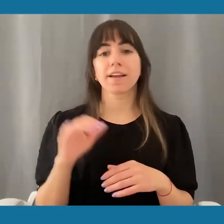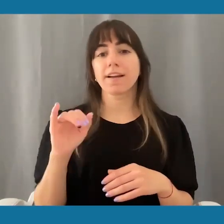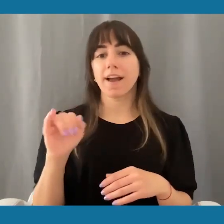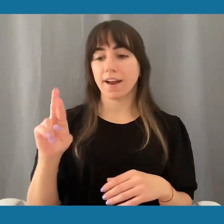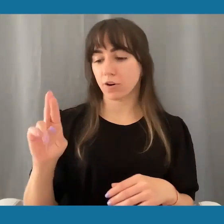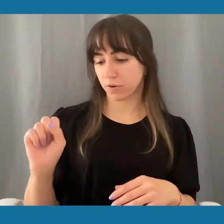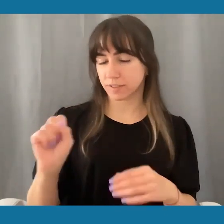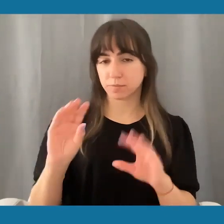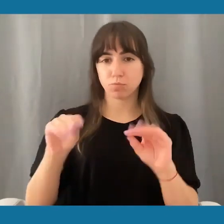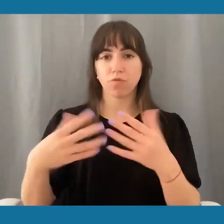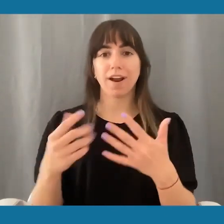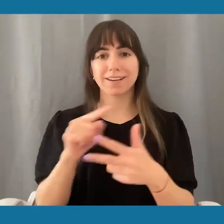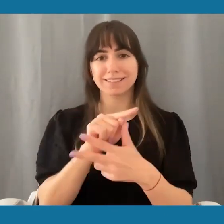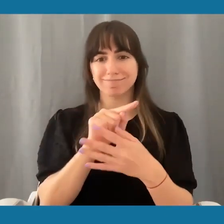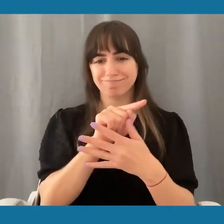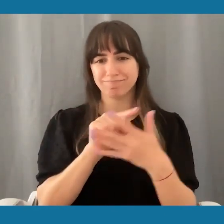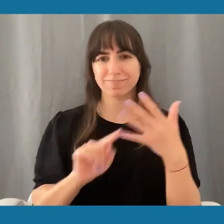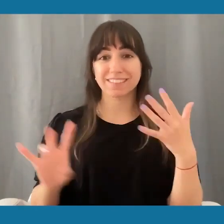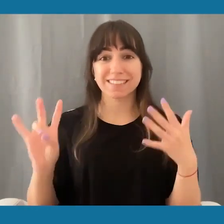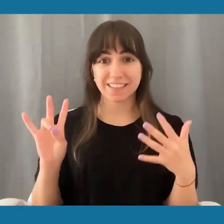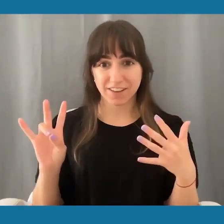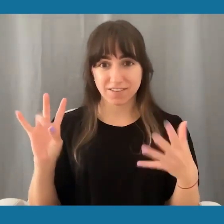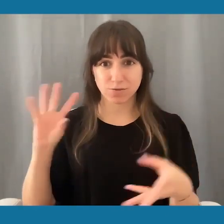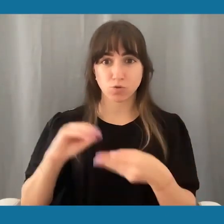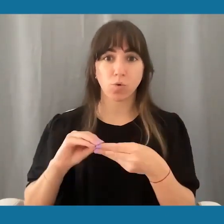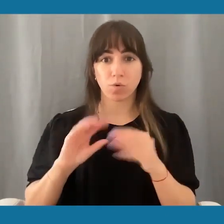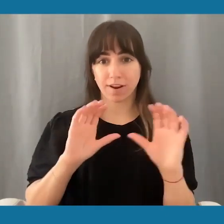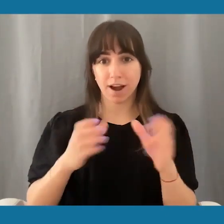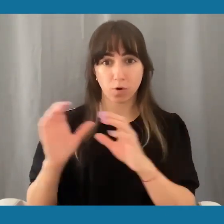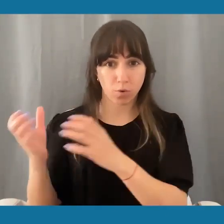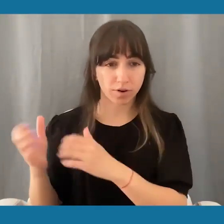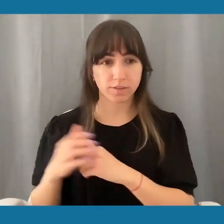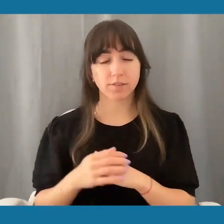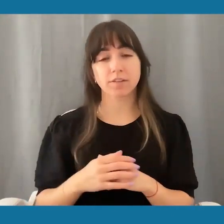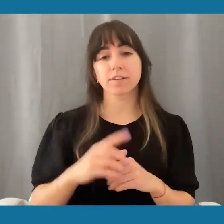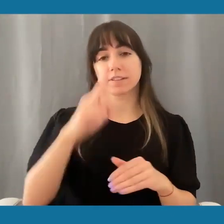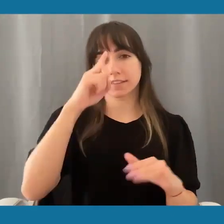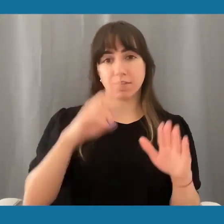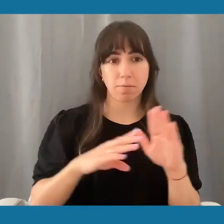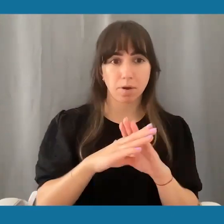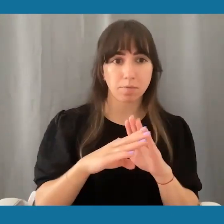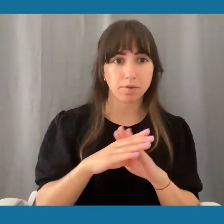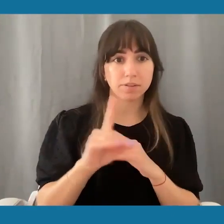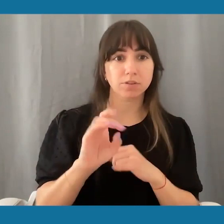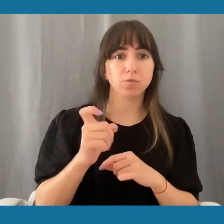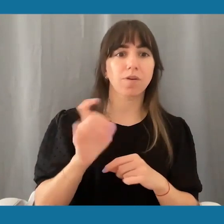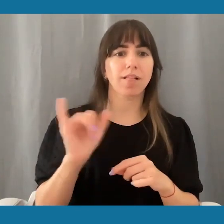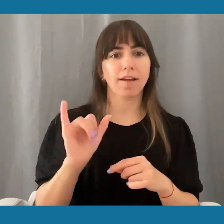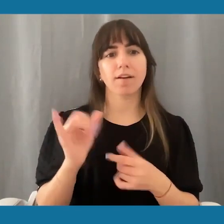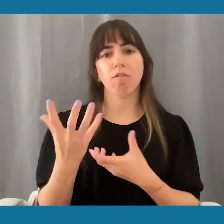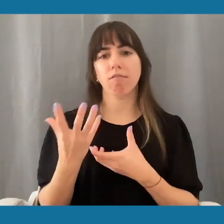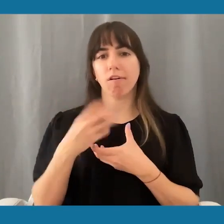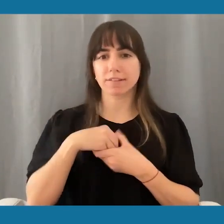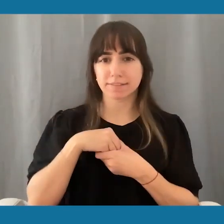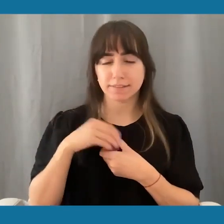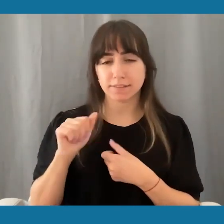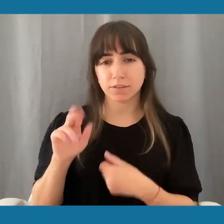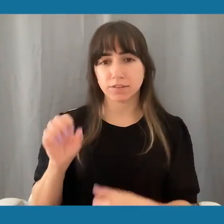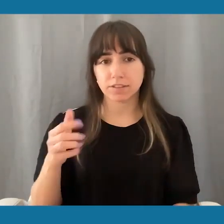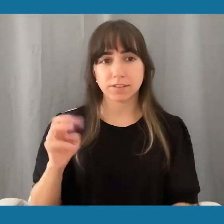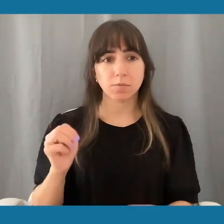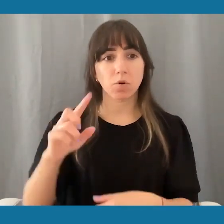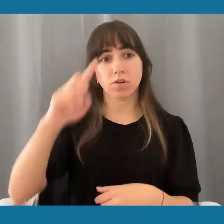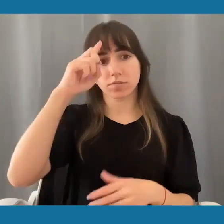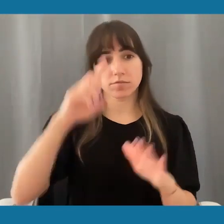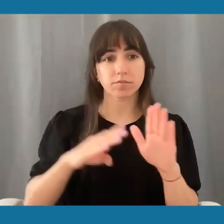categories, anywhere from developmental disorders, like if you think of autism or development delays, intellectual